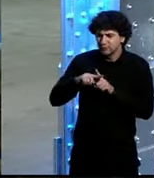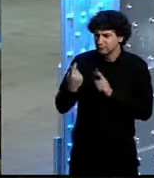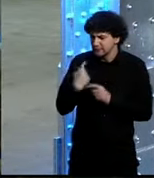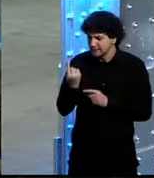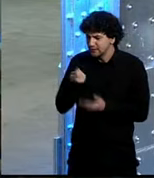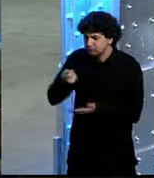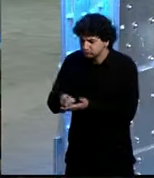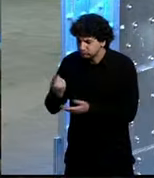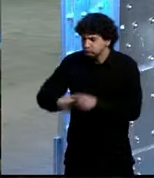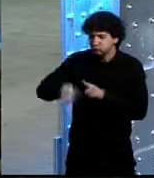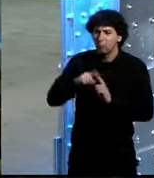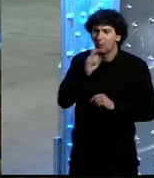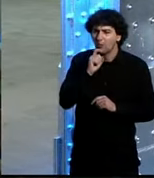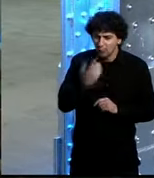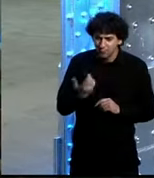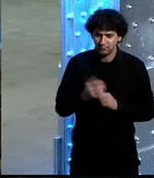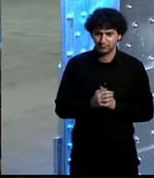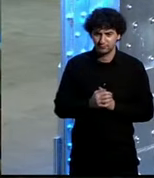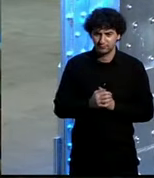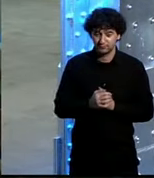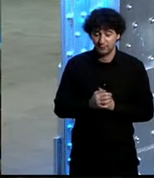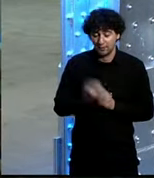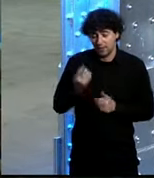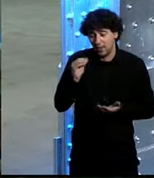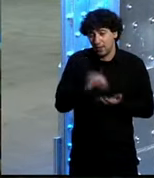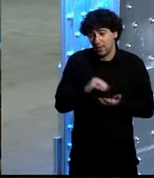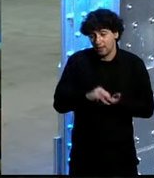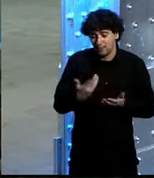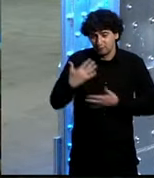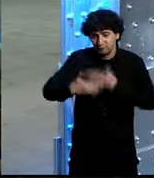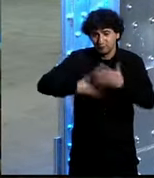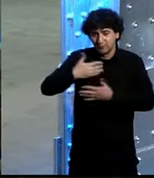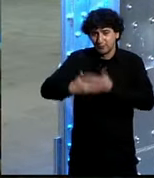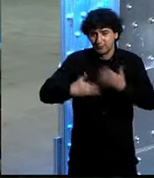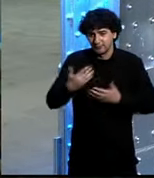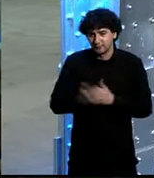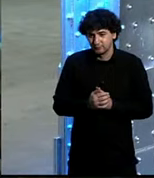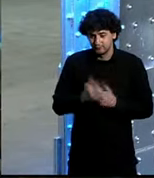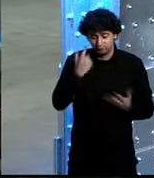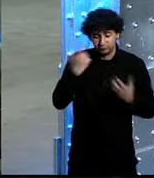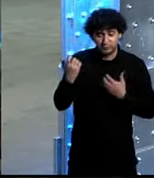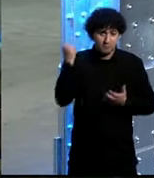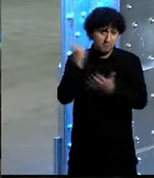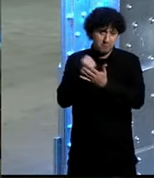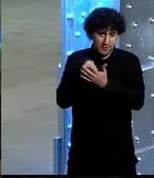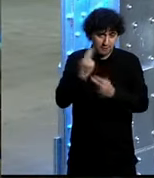We wanted to get money back. We wanted to get investments back, and